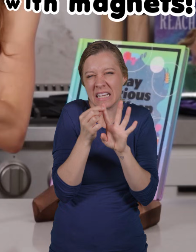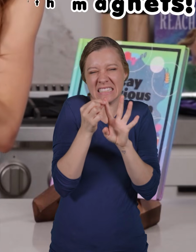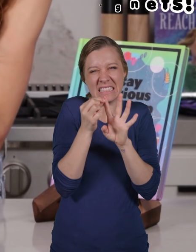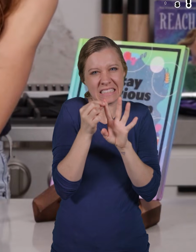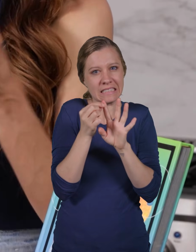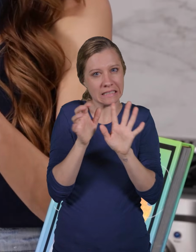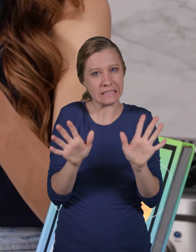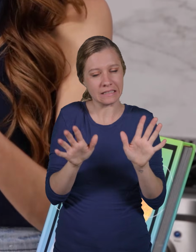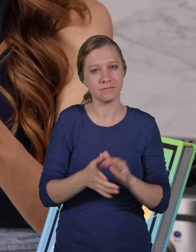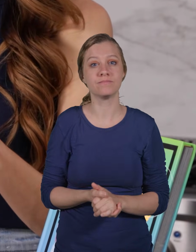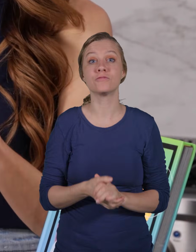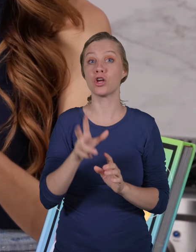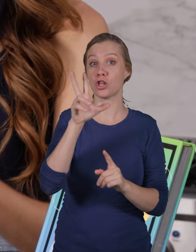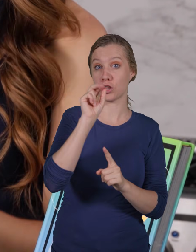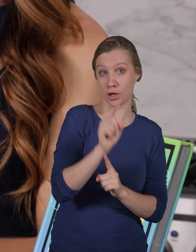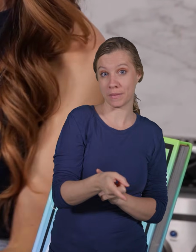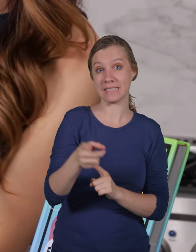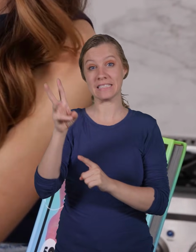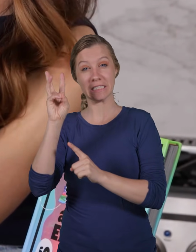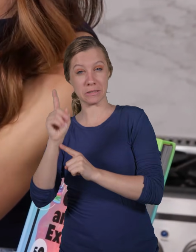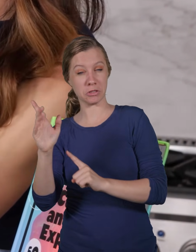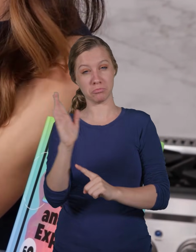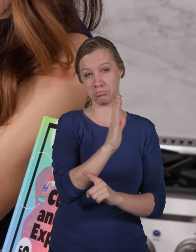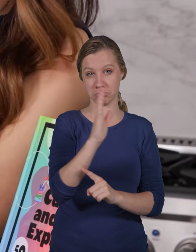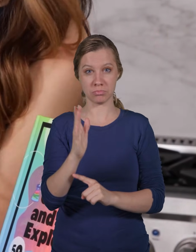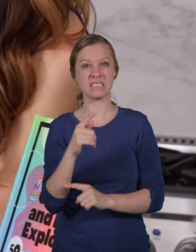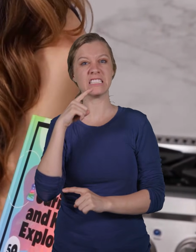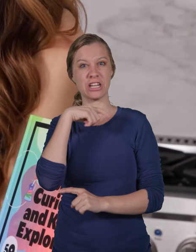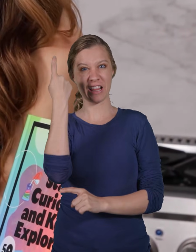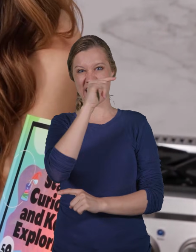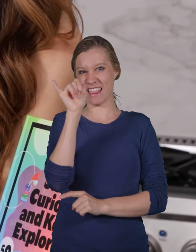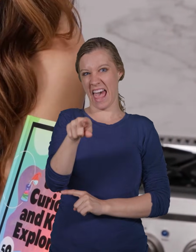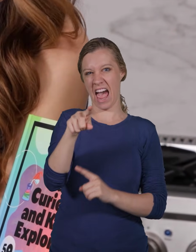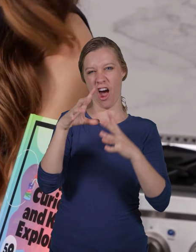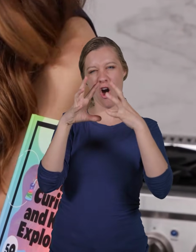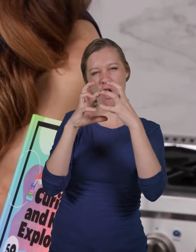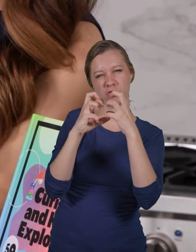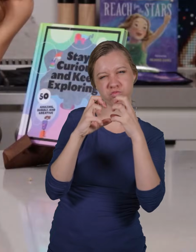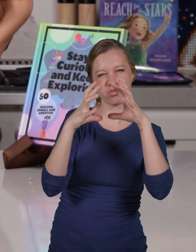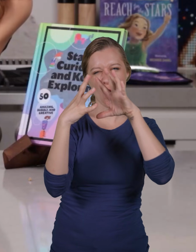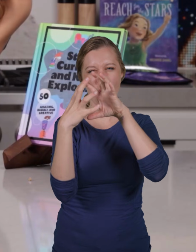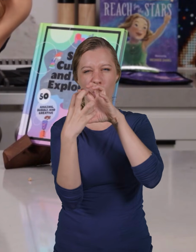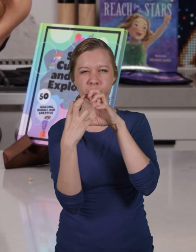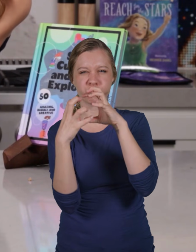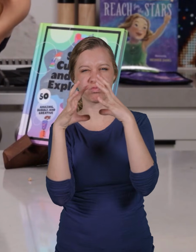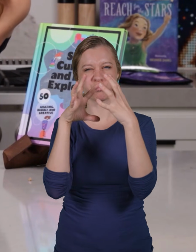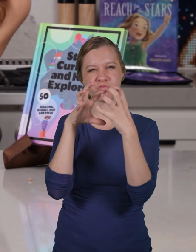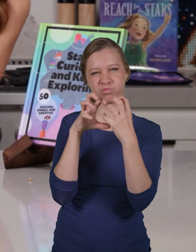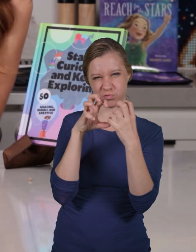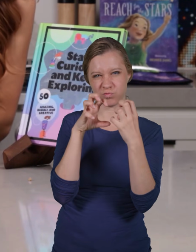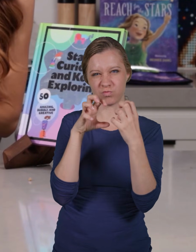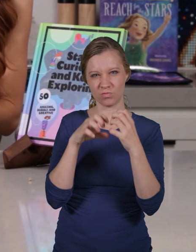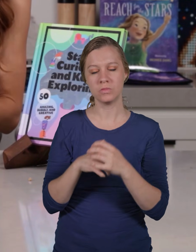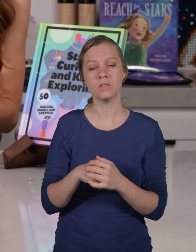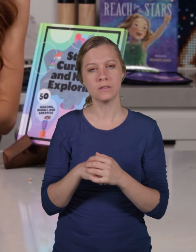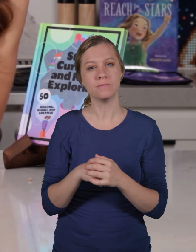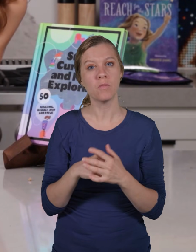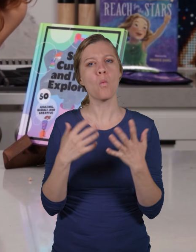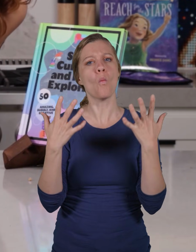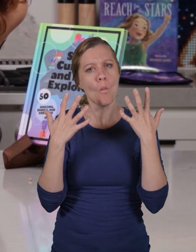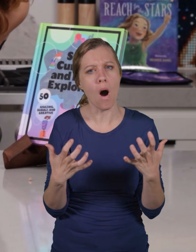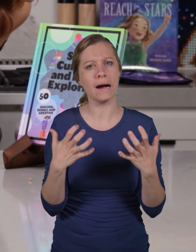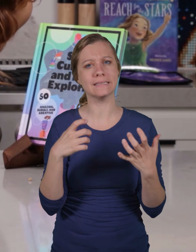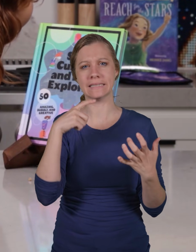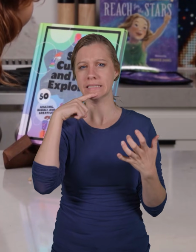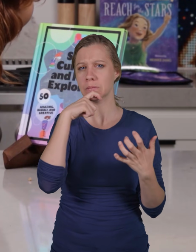little kids. After 30 to 60 minutes, your cereal will look like this. Cereal mush.